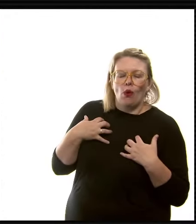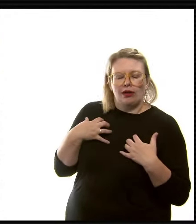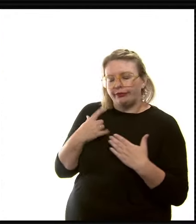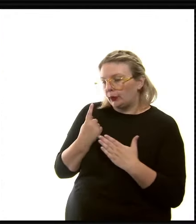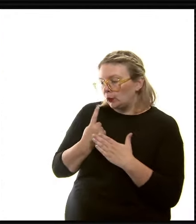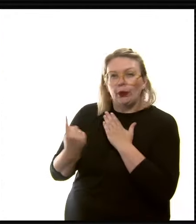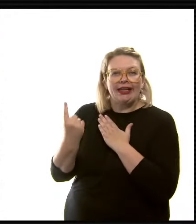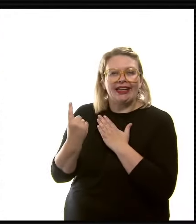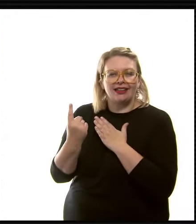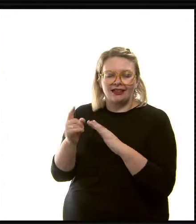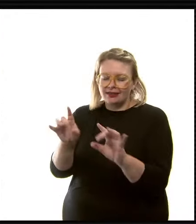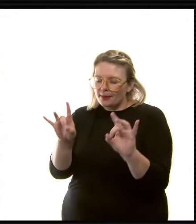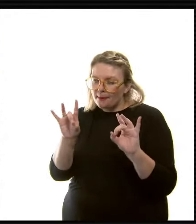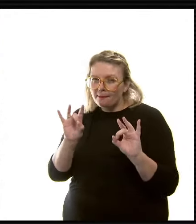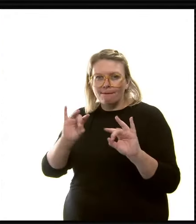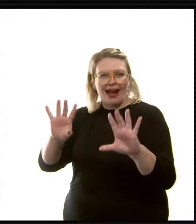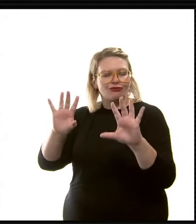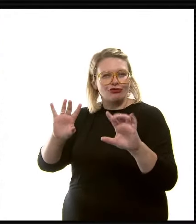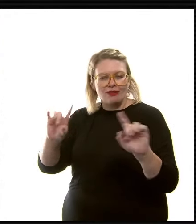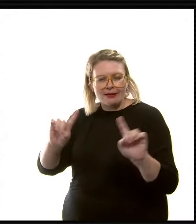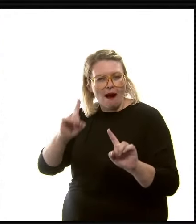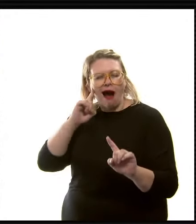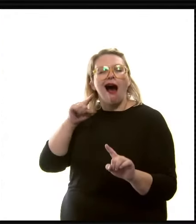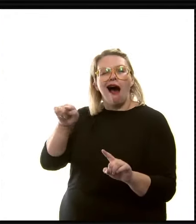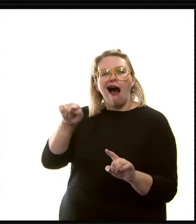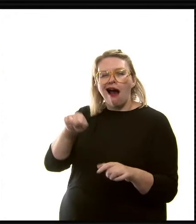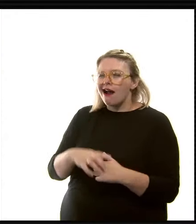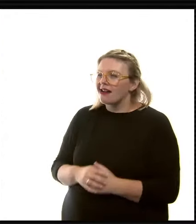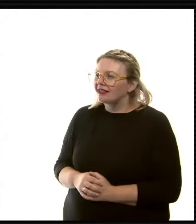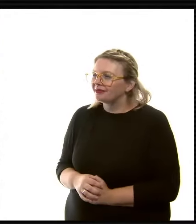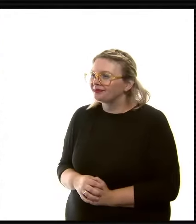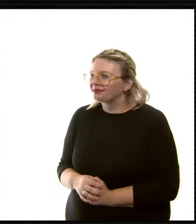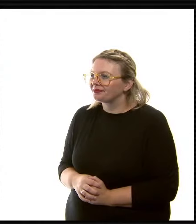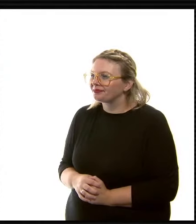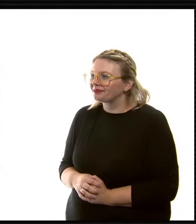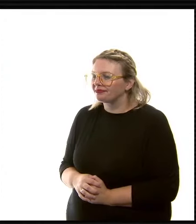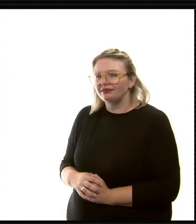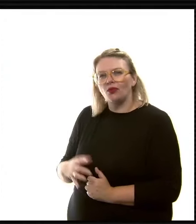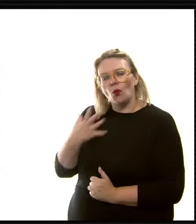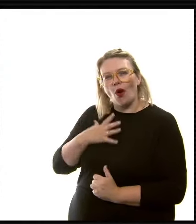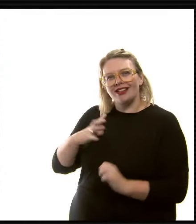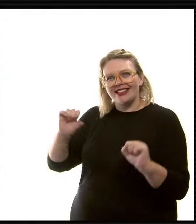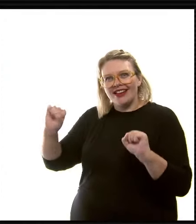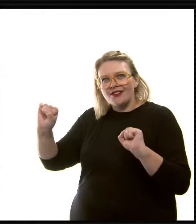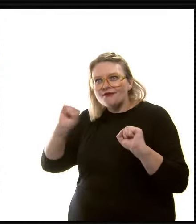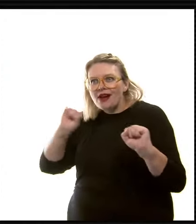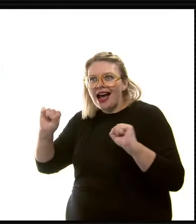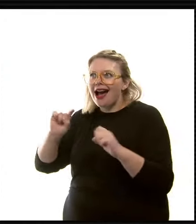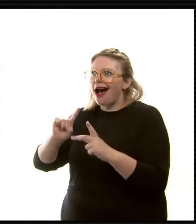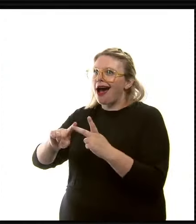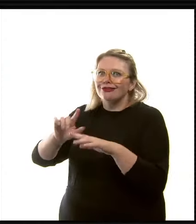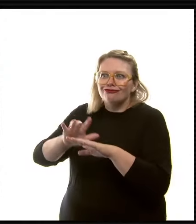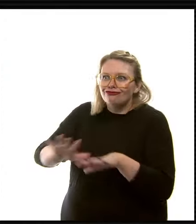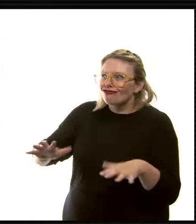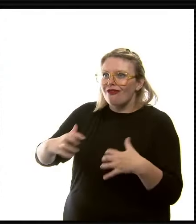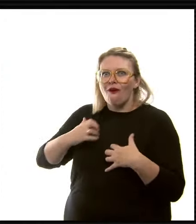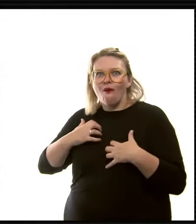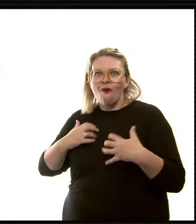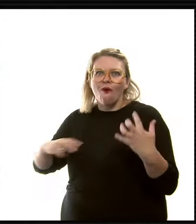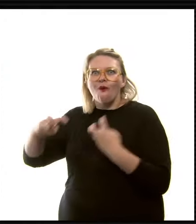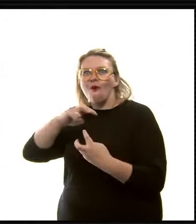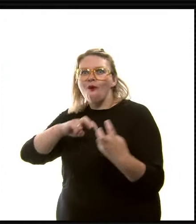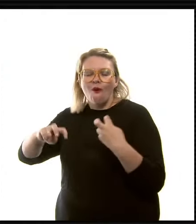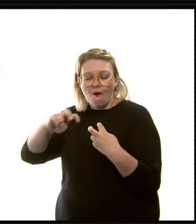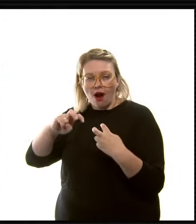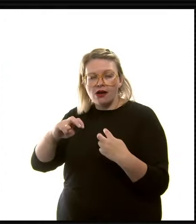and out-of-this-world experience that can really trigger the imagination of fans and children alike. What we really wanted to